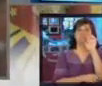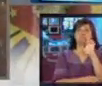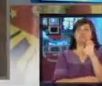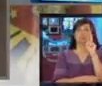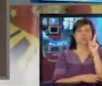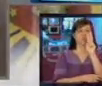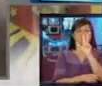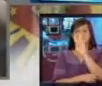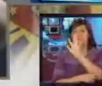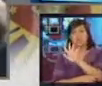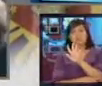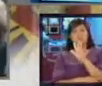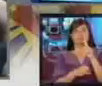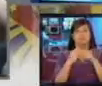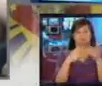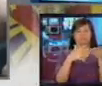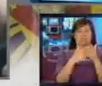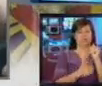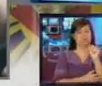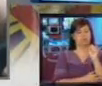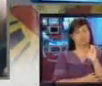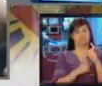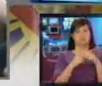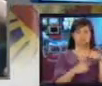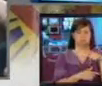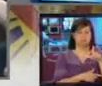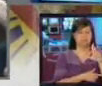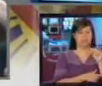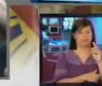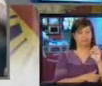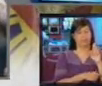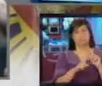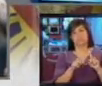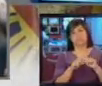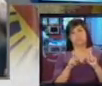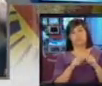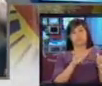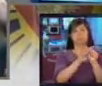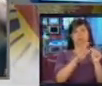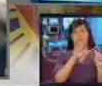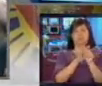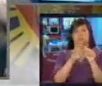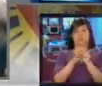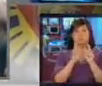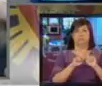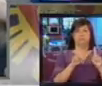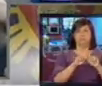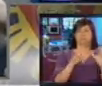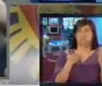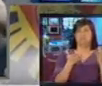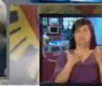case, 1, 2, 3, 4, 5, we filed this case of plunder and all sorts of things, and they come up